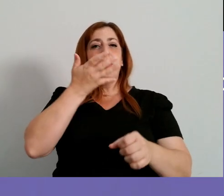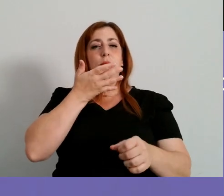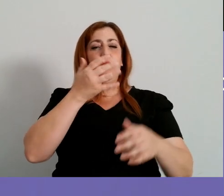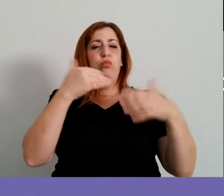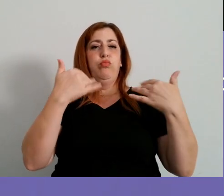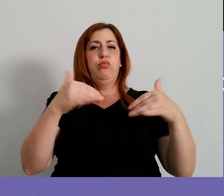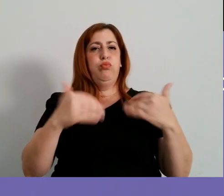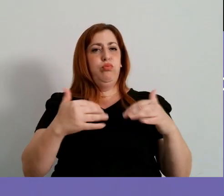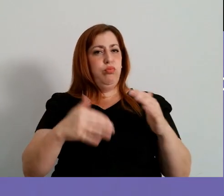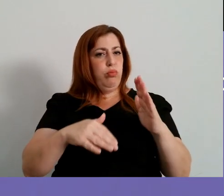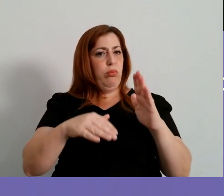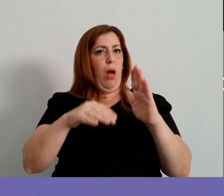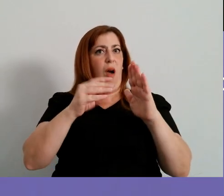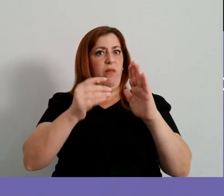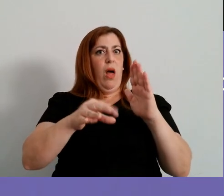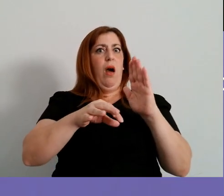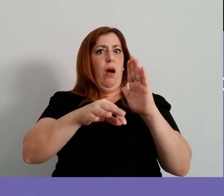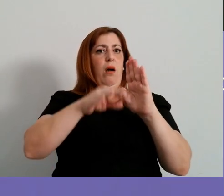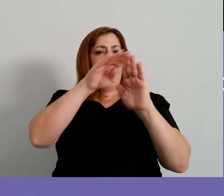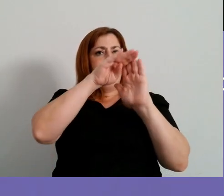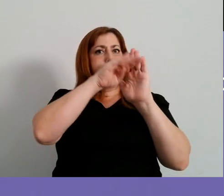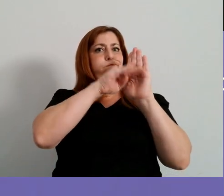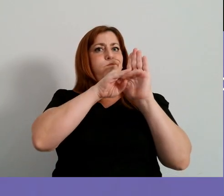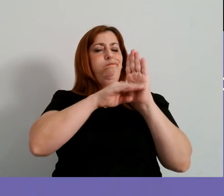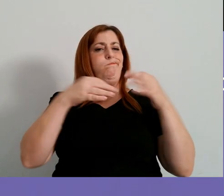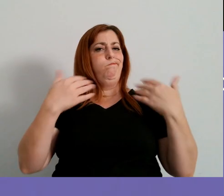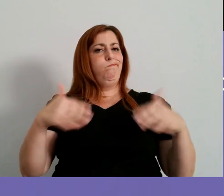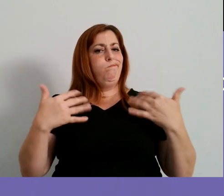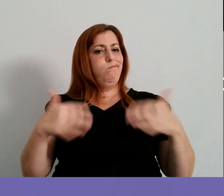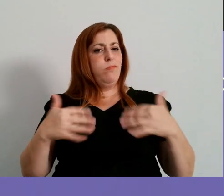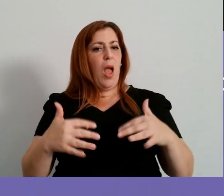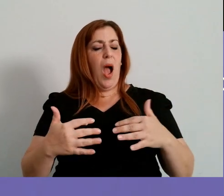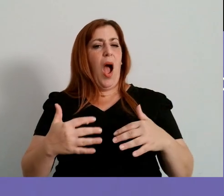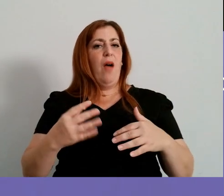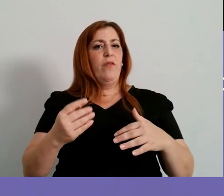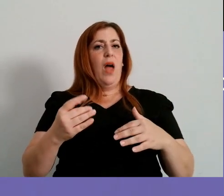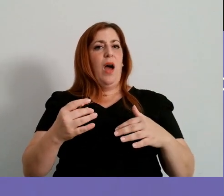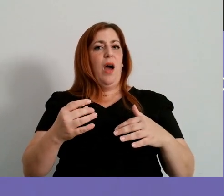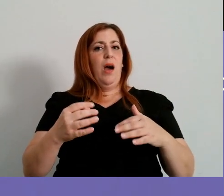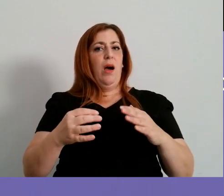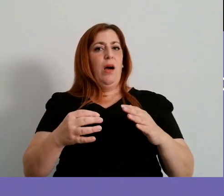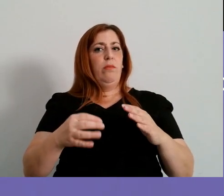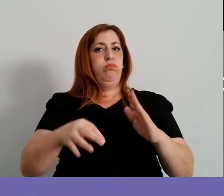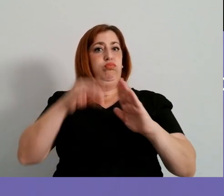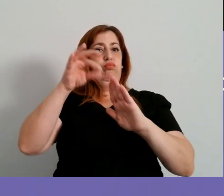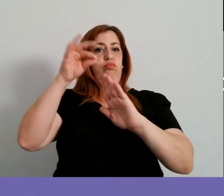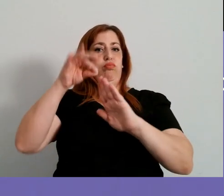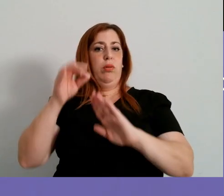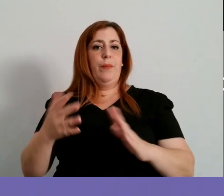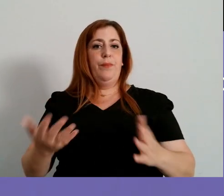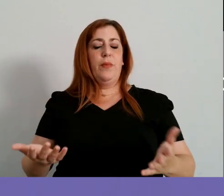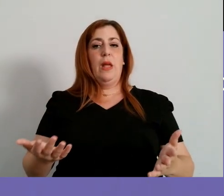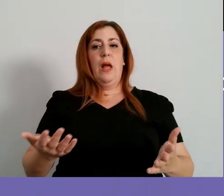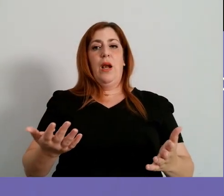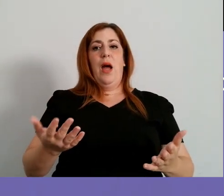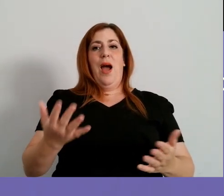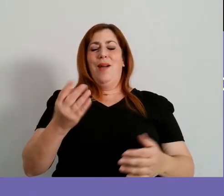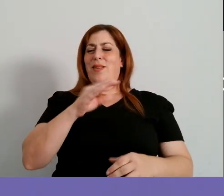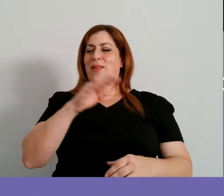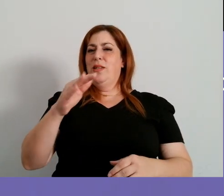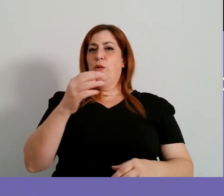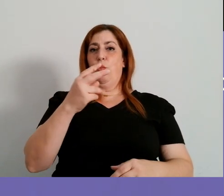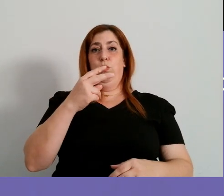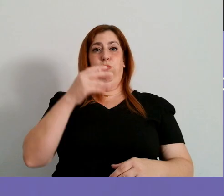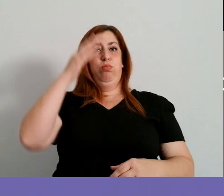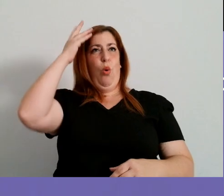100% strictly necessary. And as autistic people, we sometimes take that a bit literally and think, okay, if I don't have 20